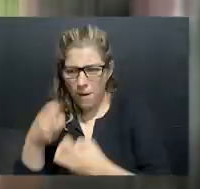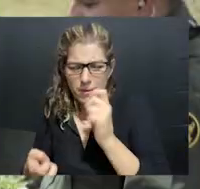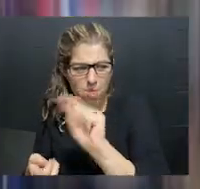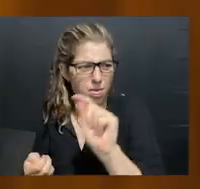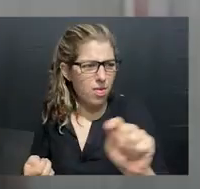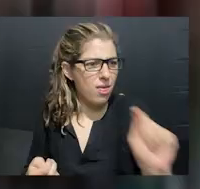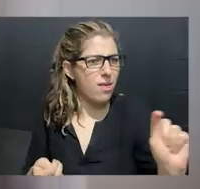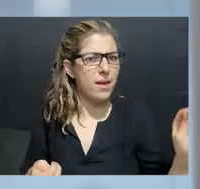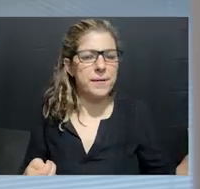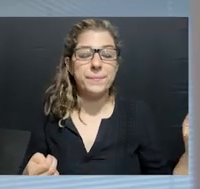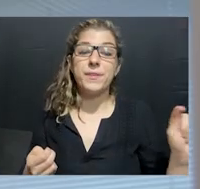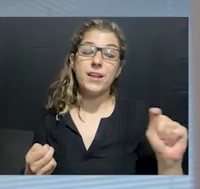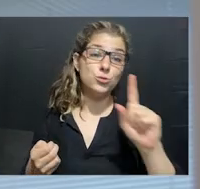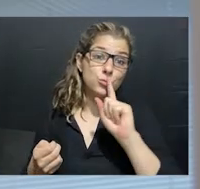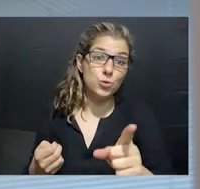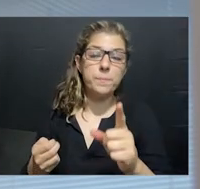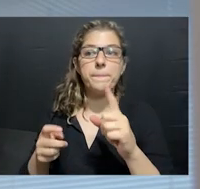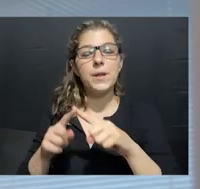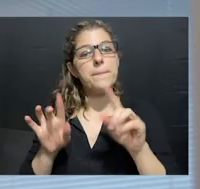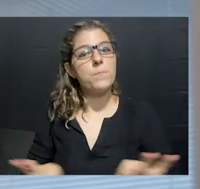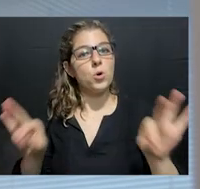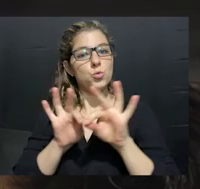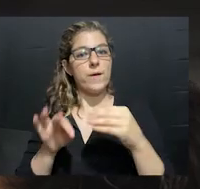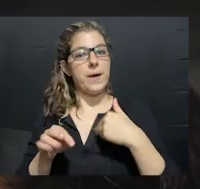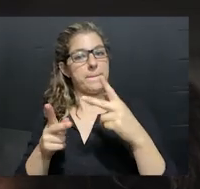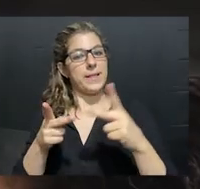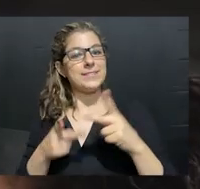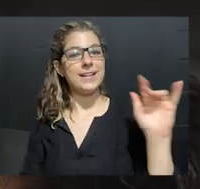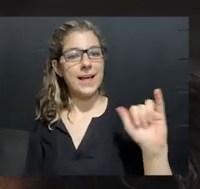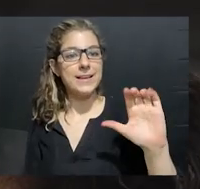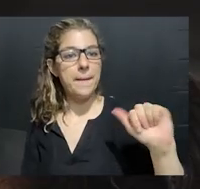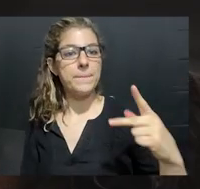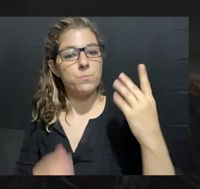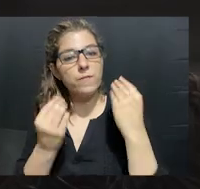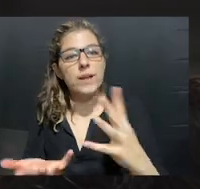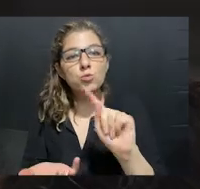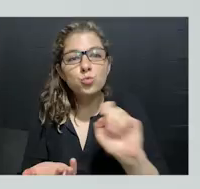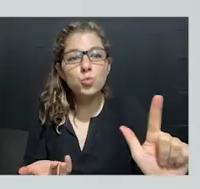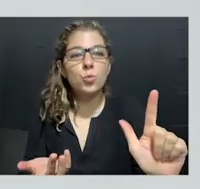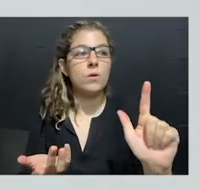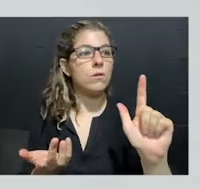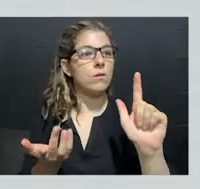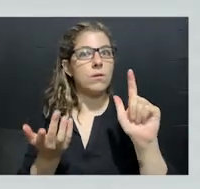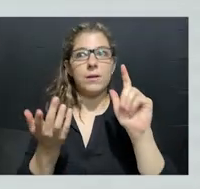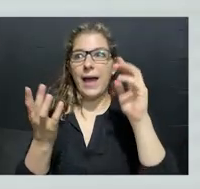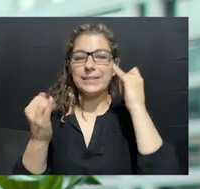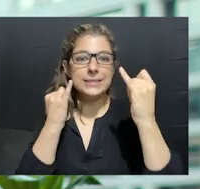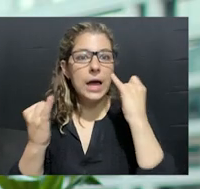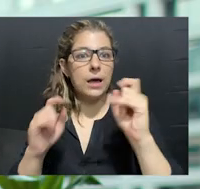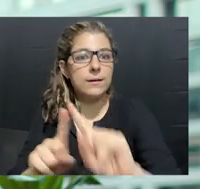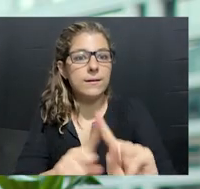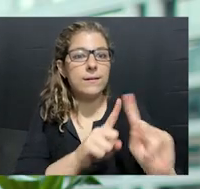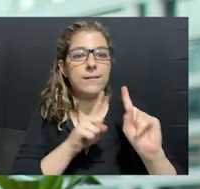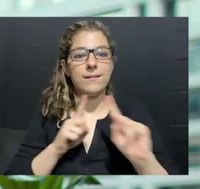socialize in the body politic. And it's critical to have a space like CAP that provides a toolkit in the world of ideas,